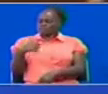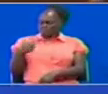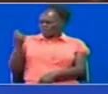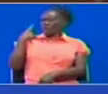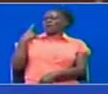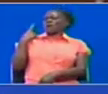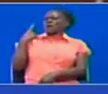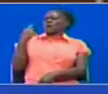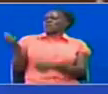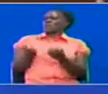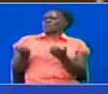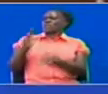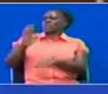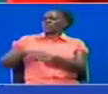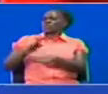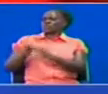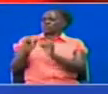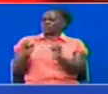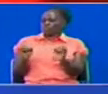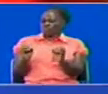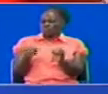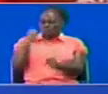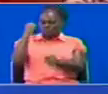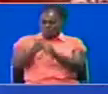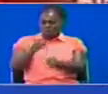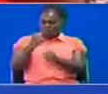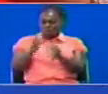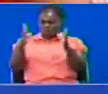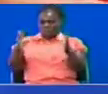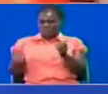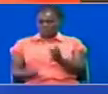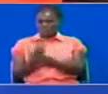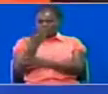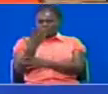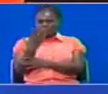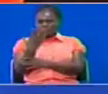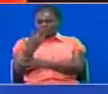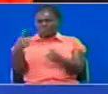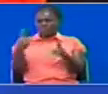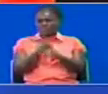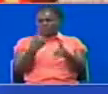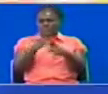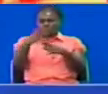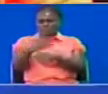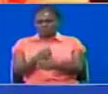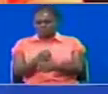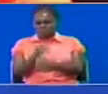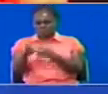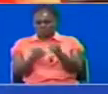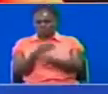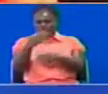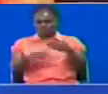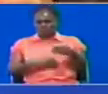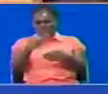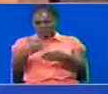realize si leti solution. Having worked with big productions like Sense 8 and still making film equipment